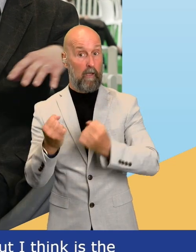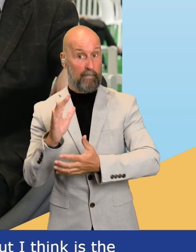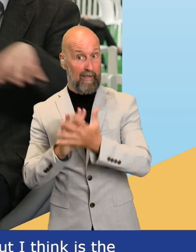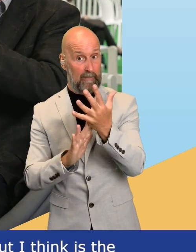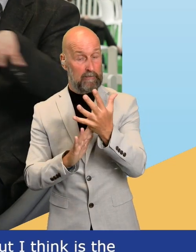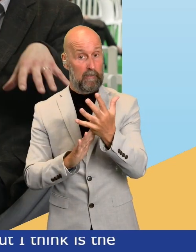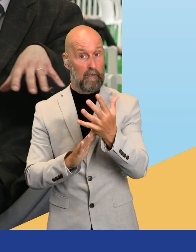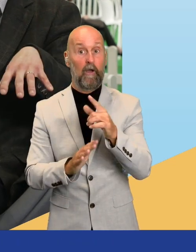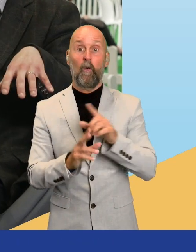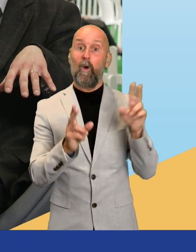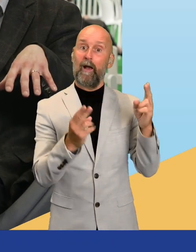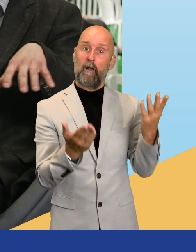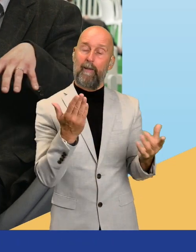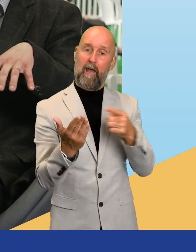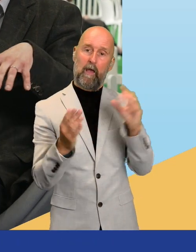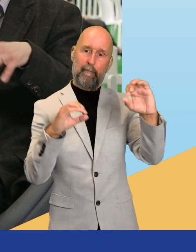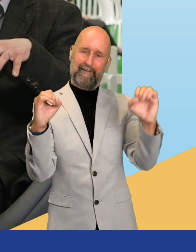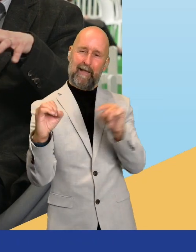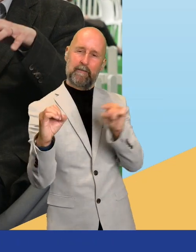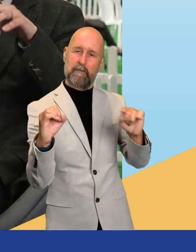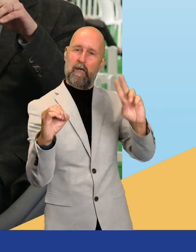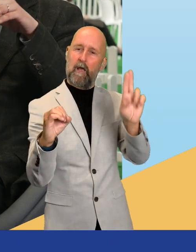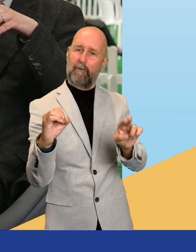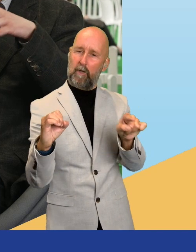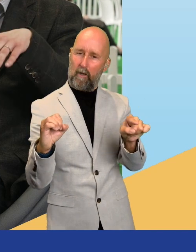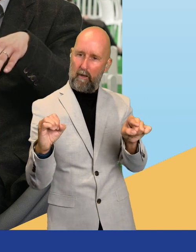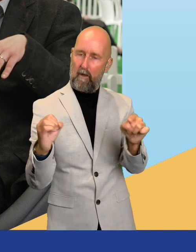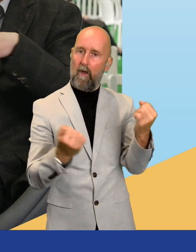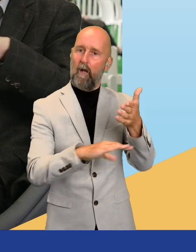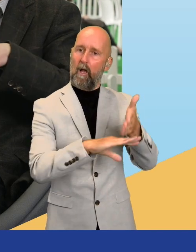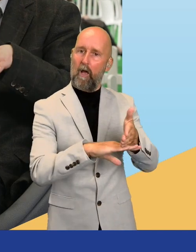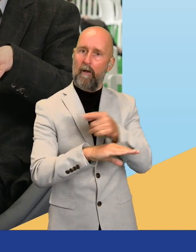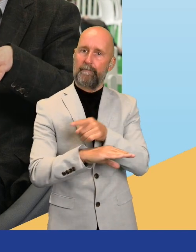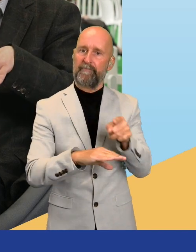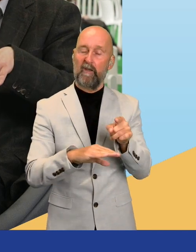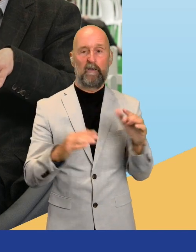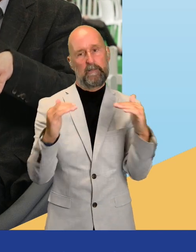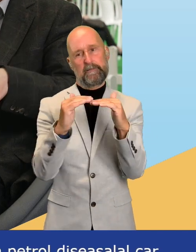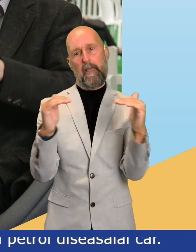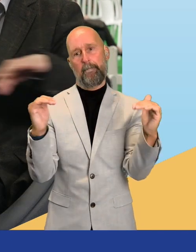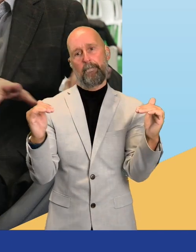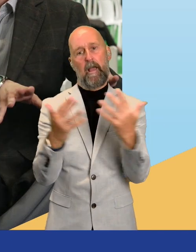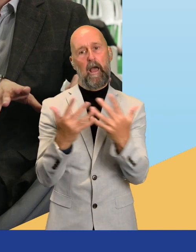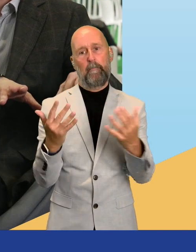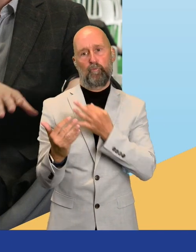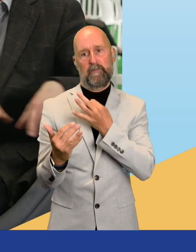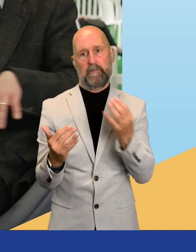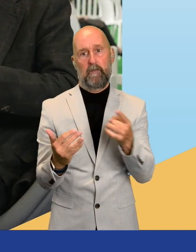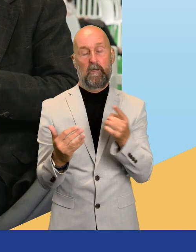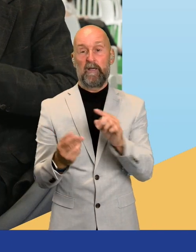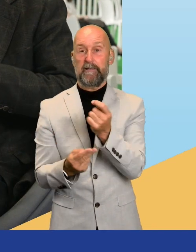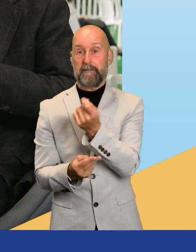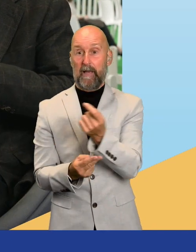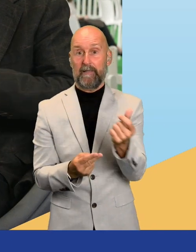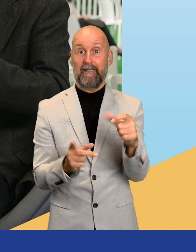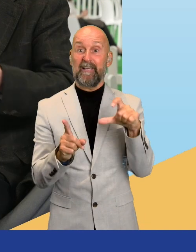electric cars, but if you look at the proportion, directly proportionate, that the petrol and electric cars are about the same in terms of the fire risk, both absolutely tiny. Diesel